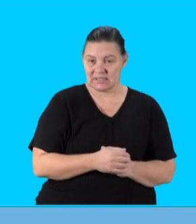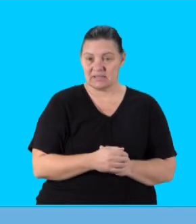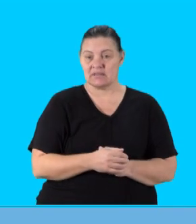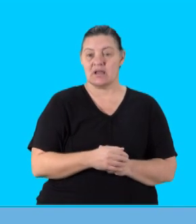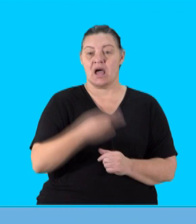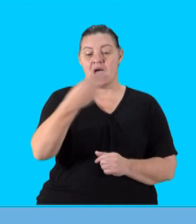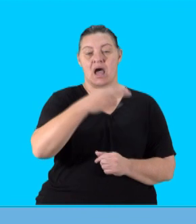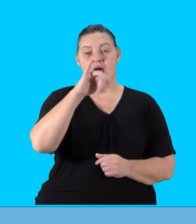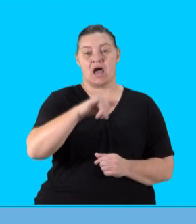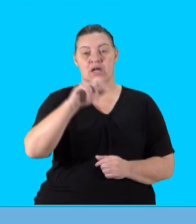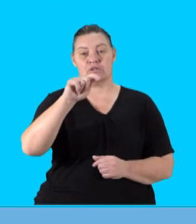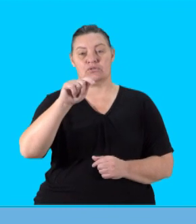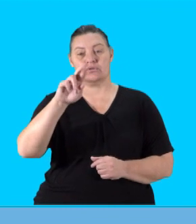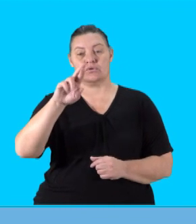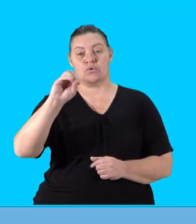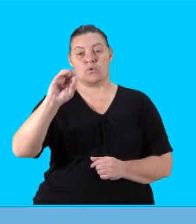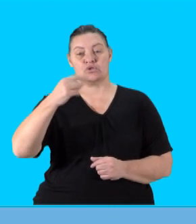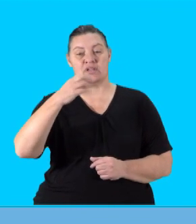be hydrogen.